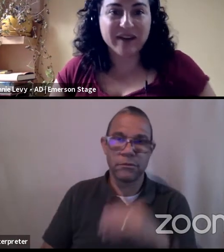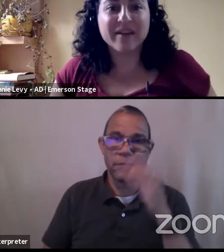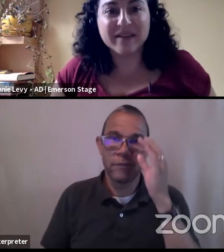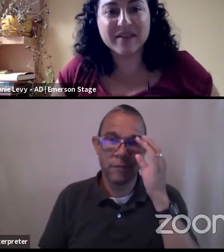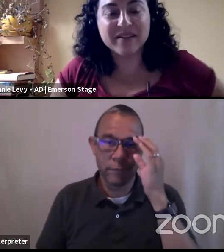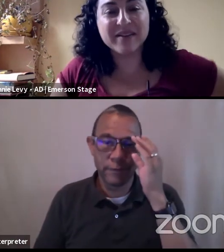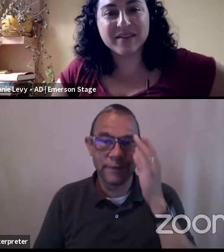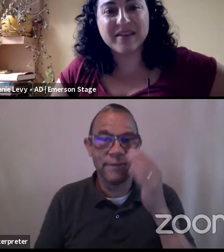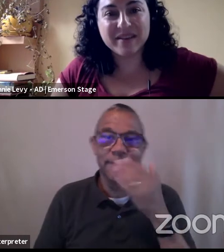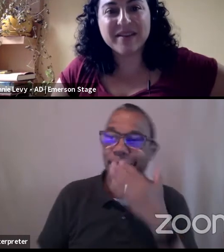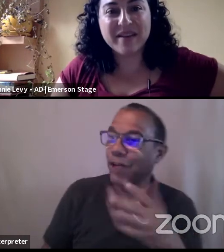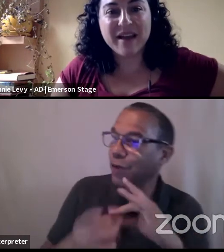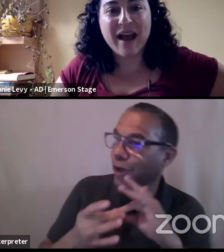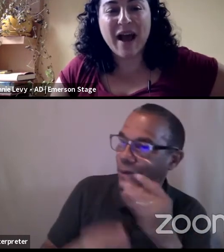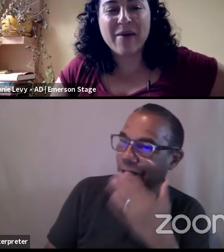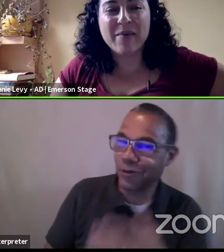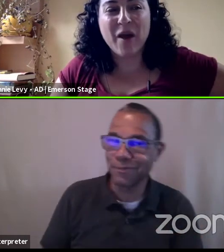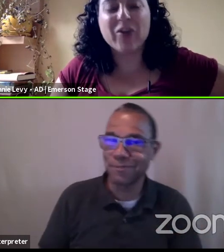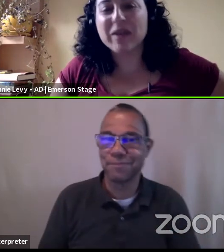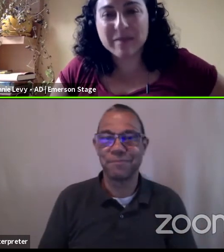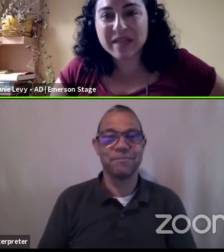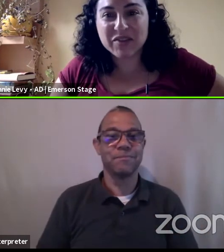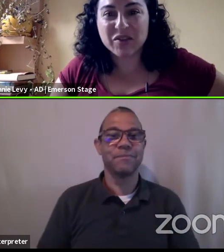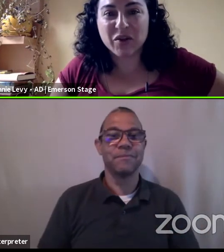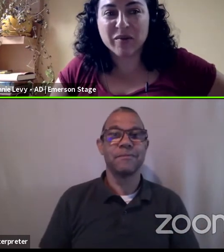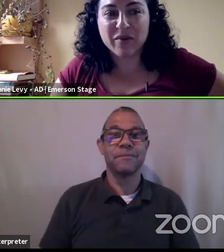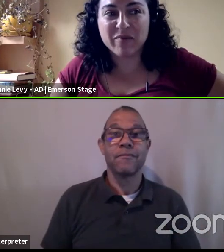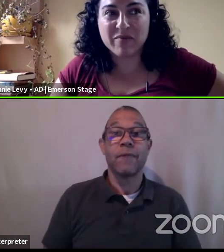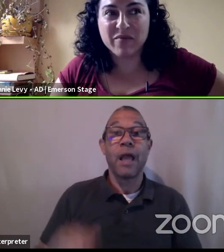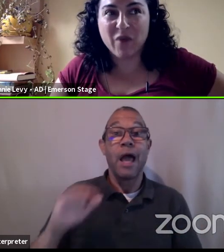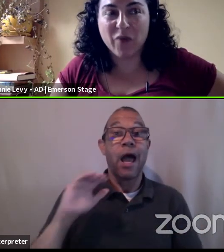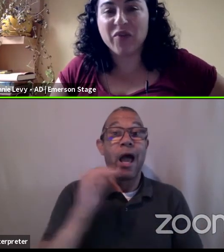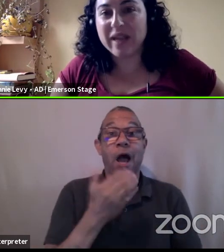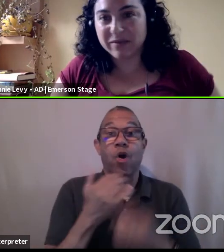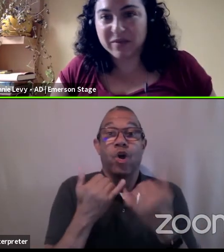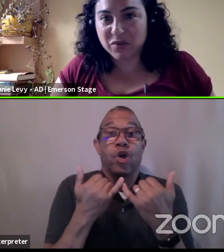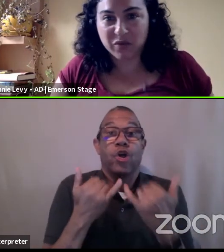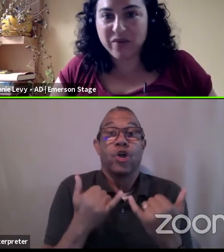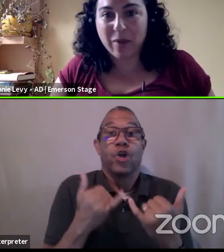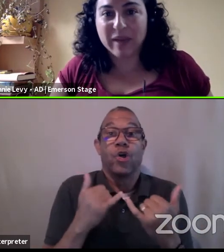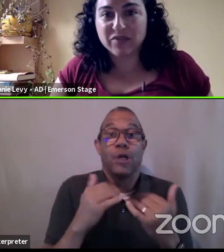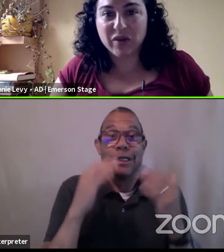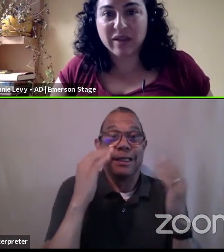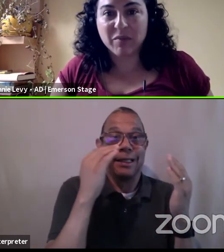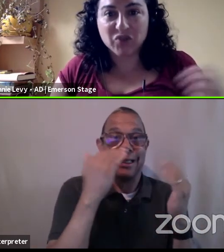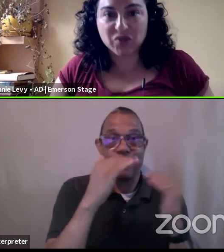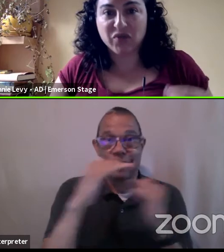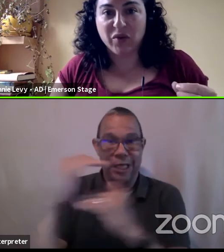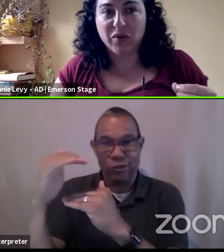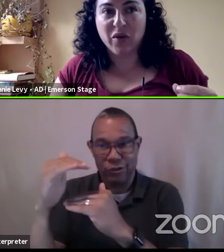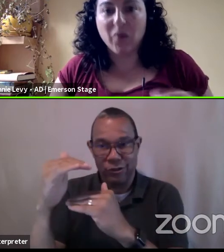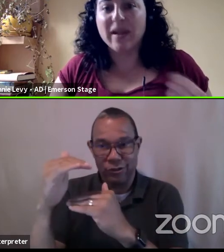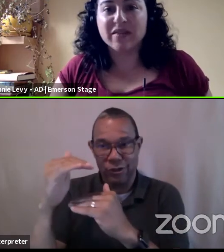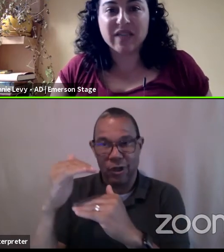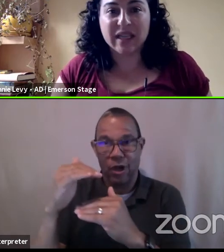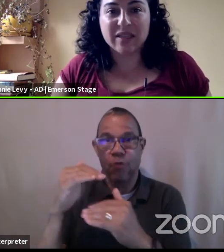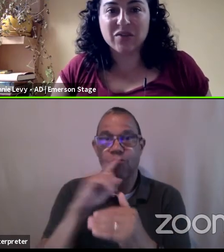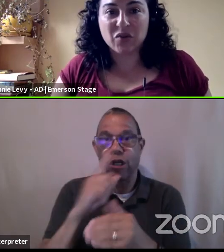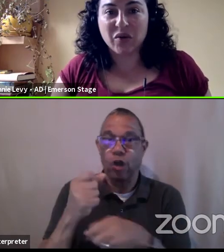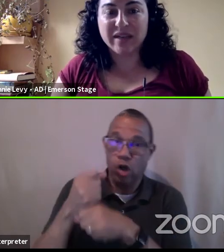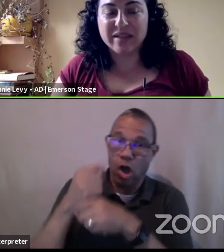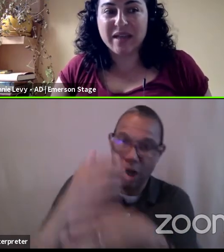much for your comments. Um, our current limitations are the, are freeing and sort of helping us create the most truthful ways